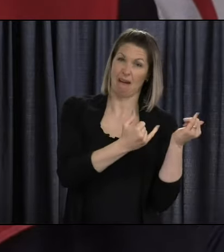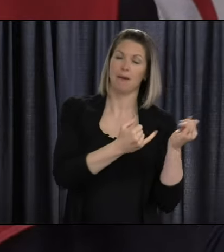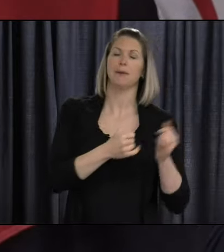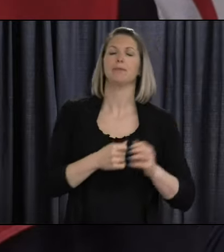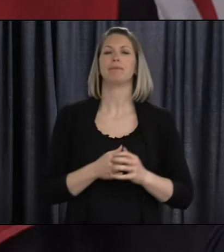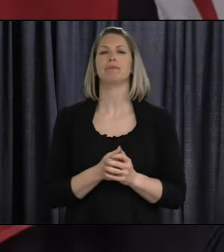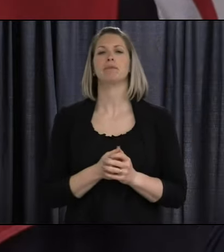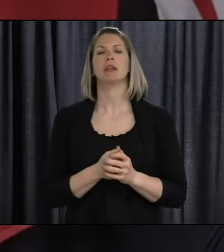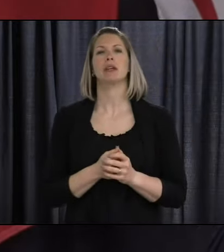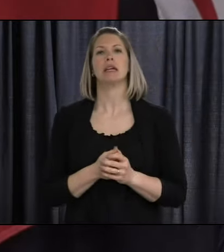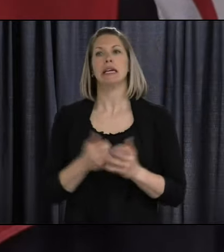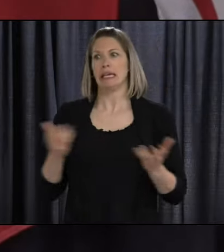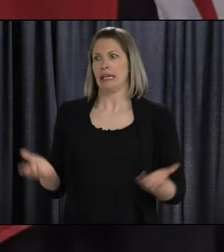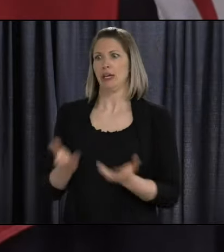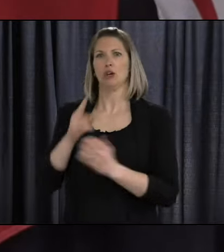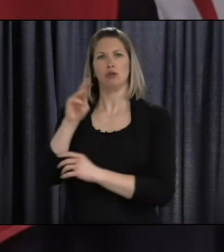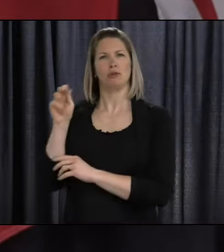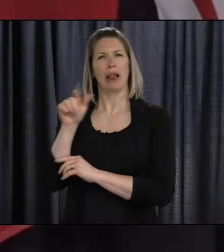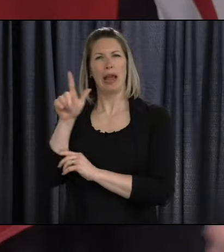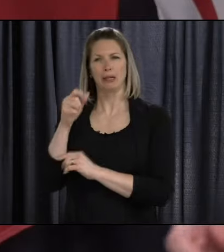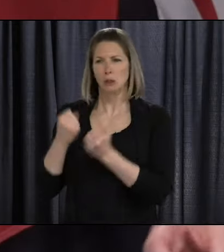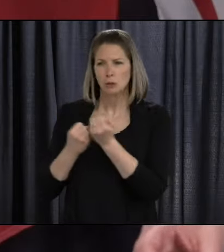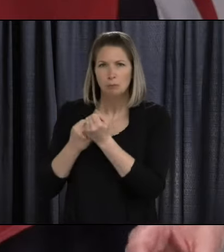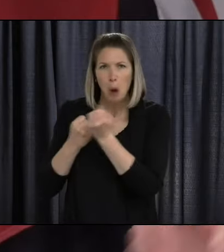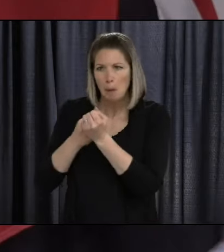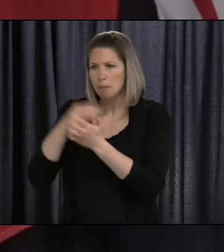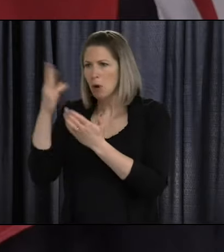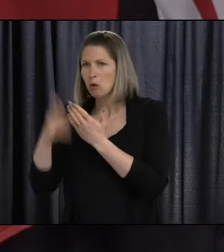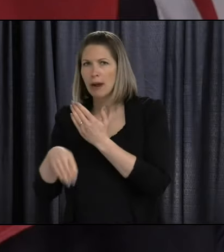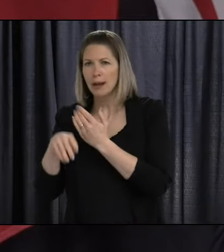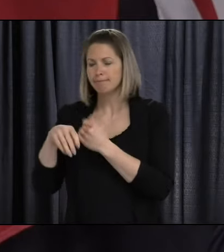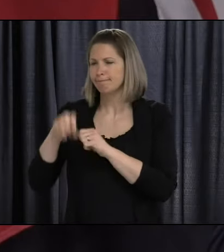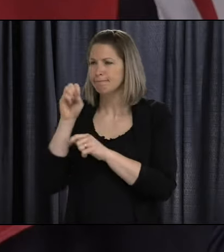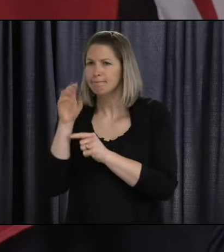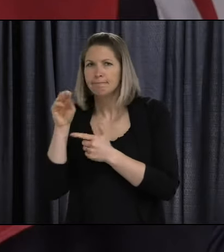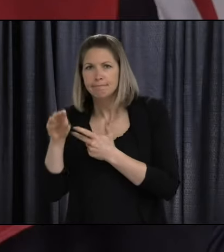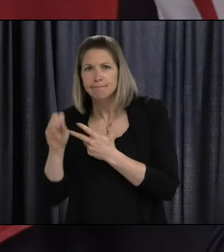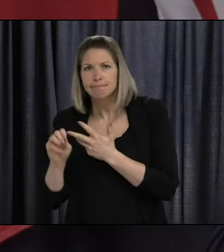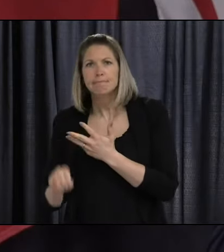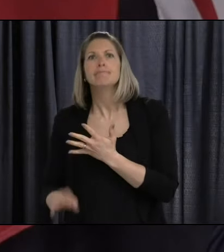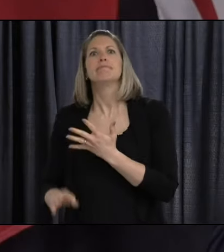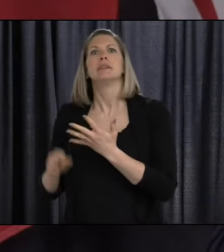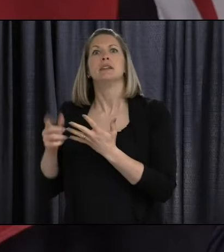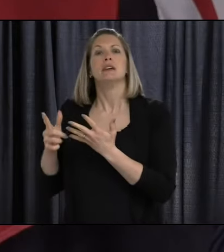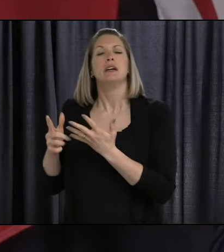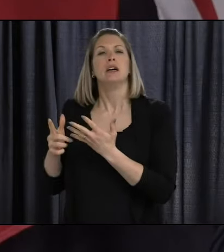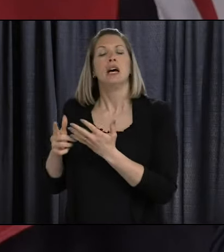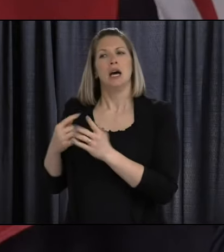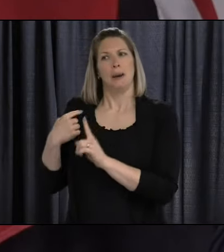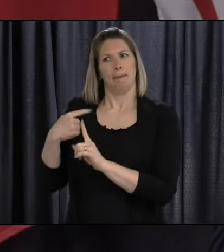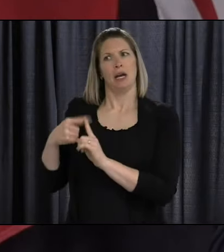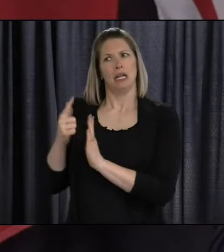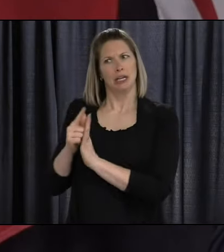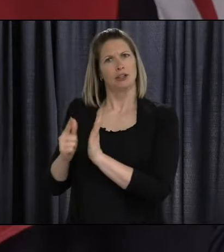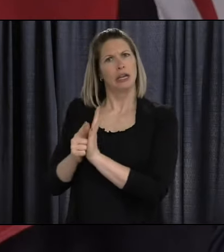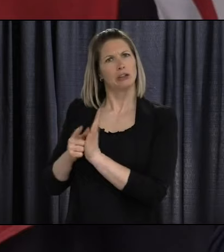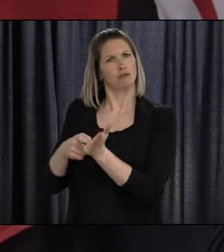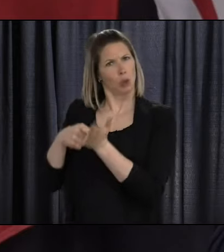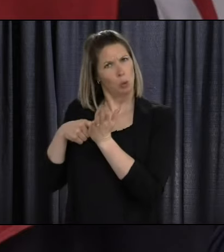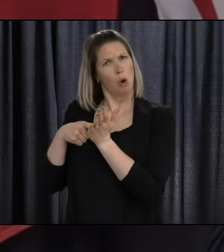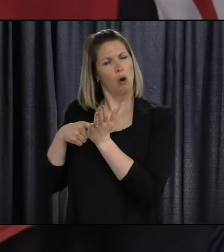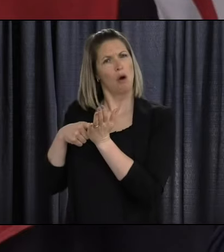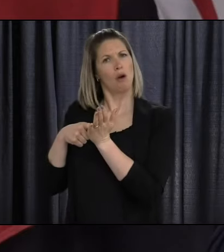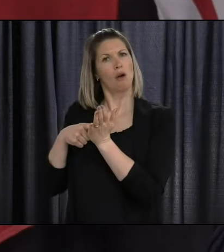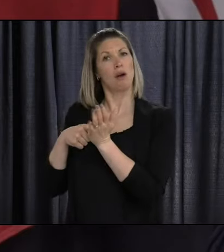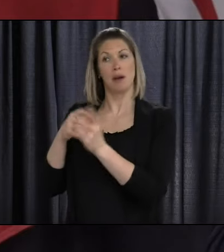during the pandemic to help you and your family and your businesses and various industries in Newfoundland and Labrador. And some of this work